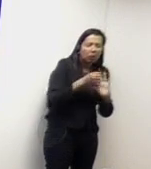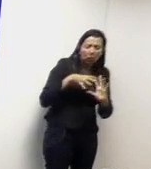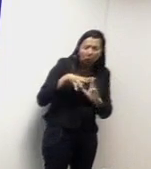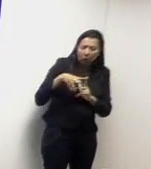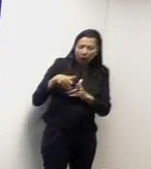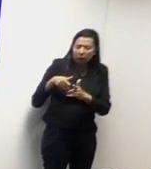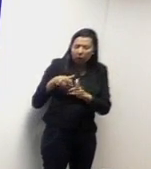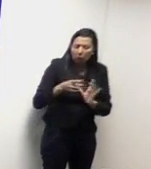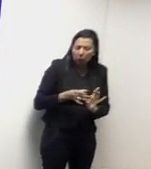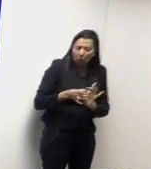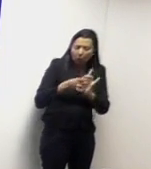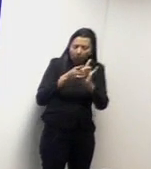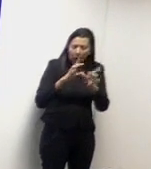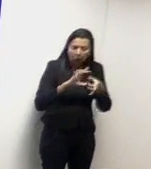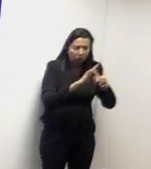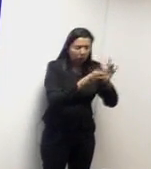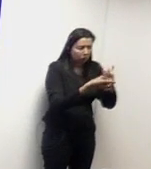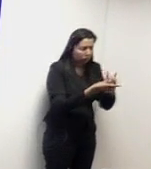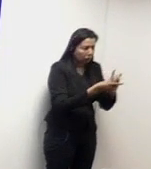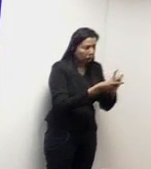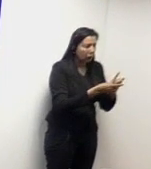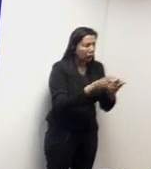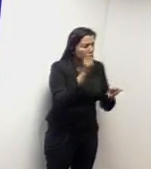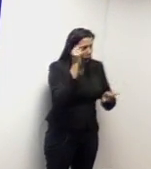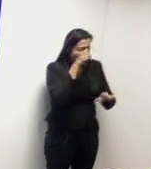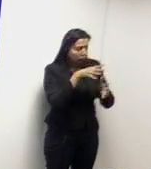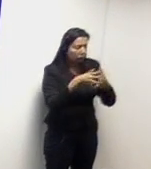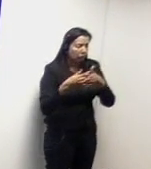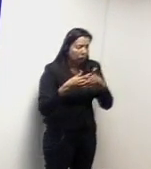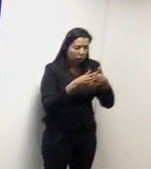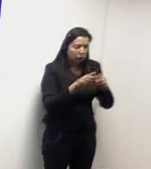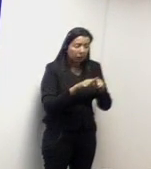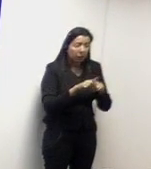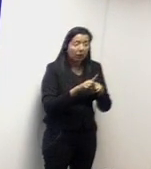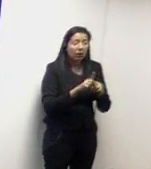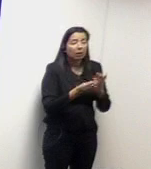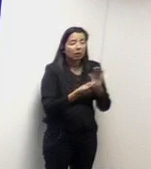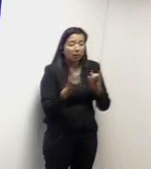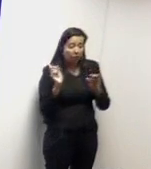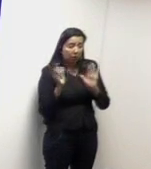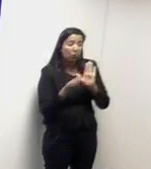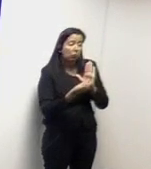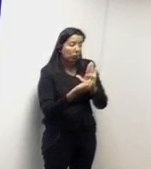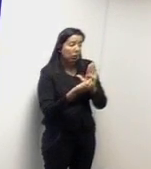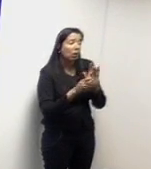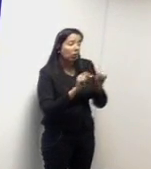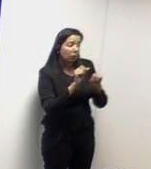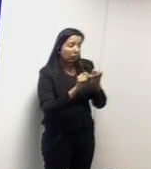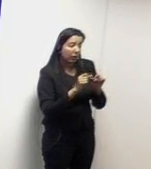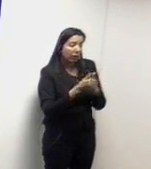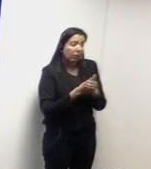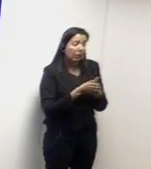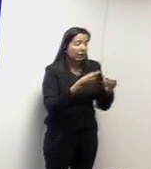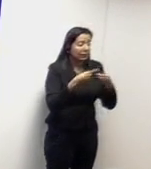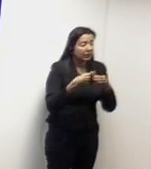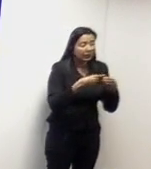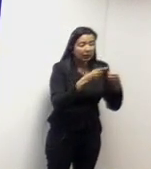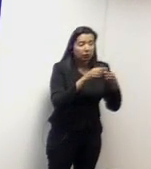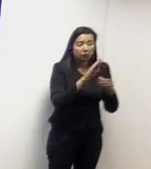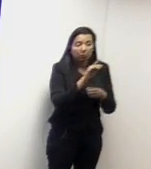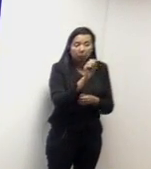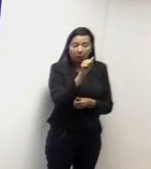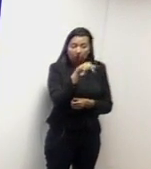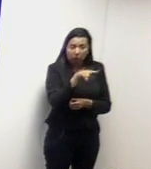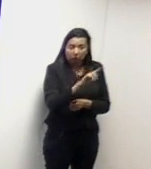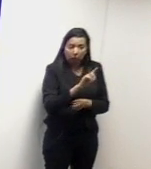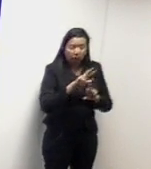For example, this is a model that Jay Forrester developed for the city of Boston originally, and it's been used for many cities.